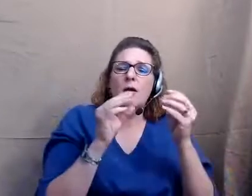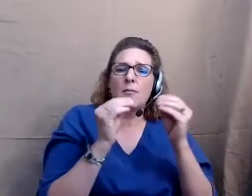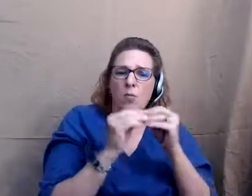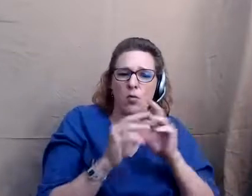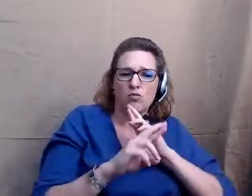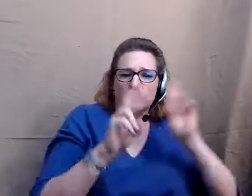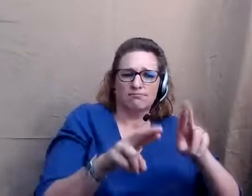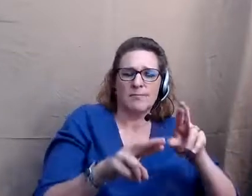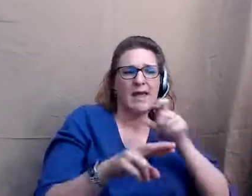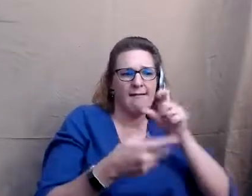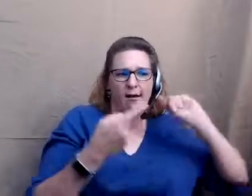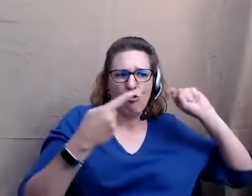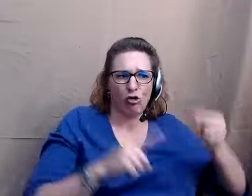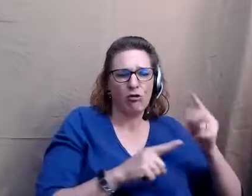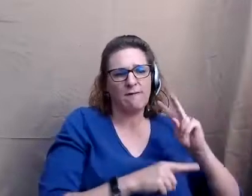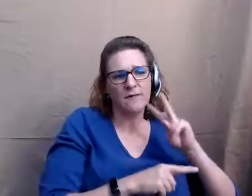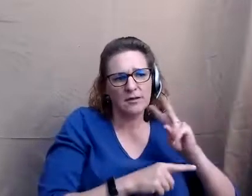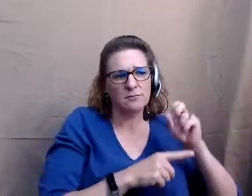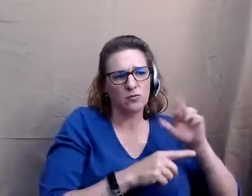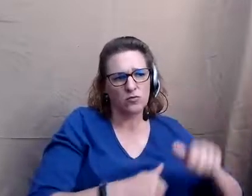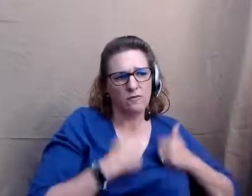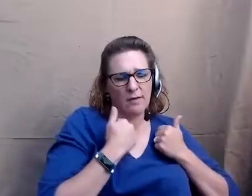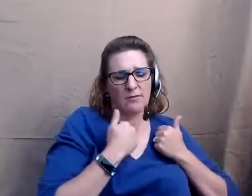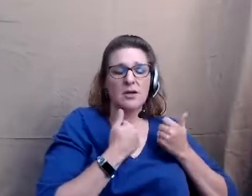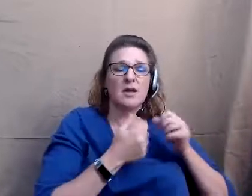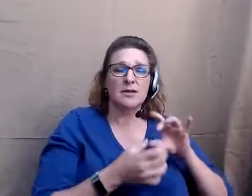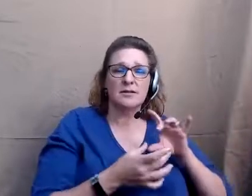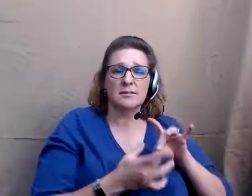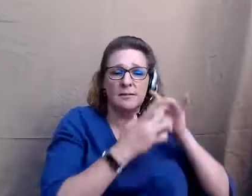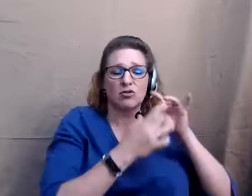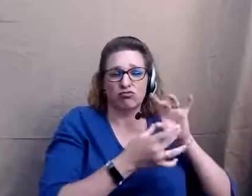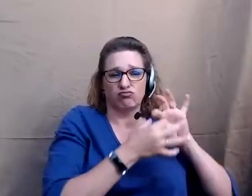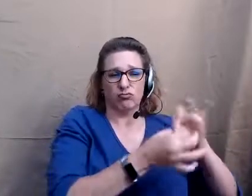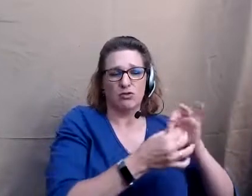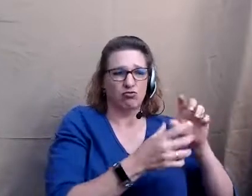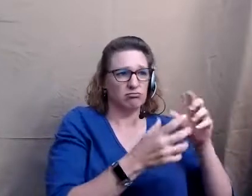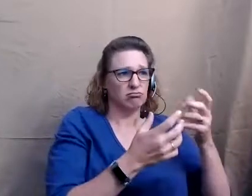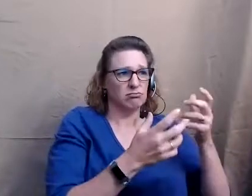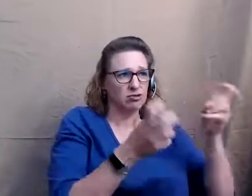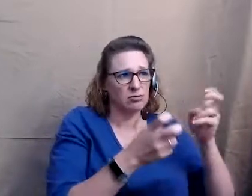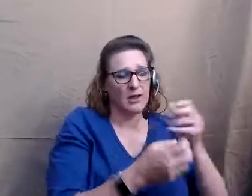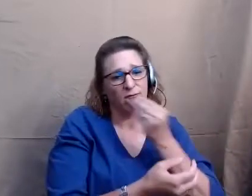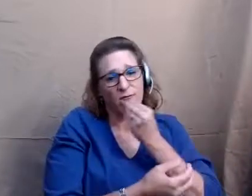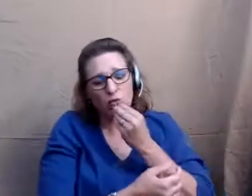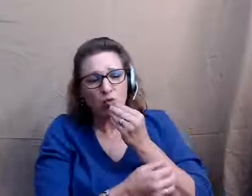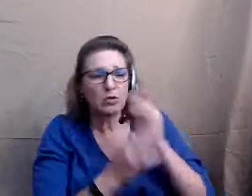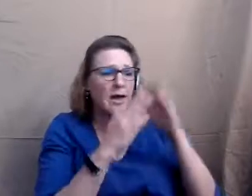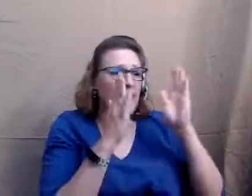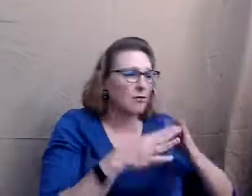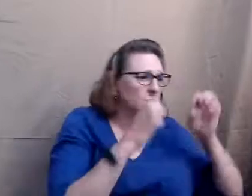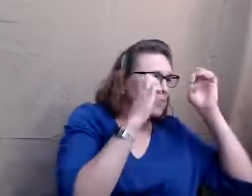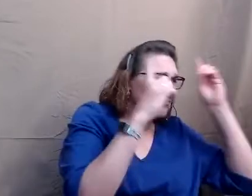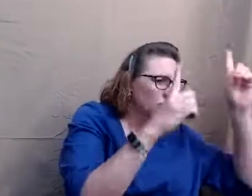of victims and survivors around issues such as food, shelter, housing, education, and civil legal